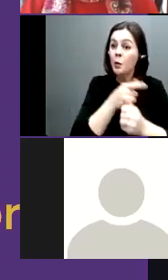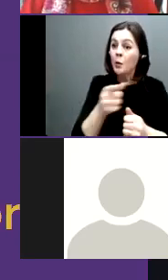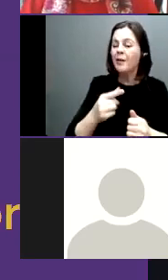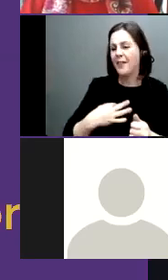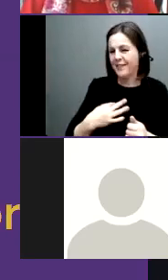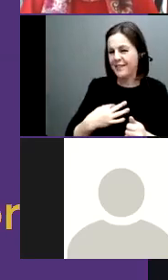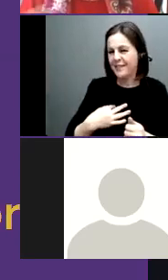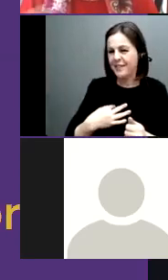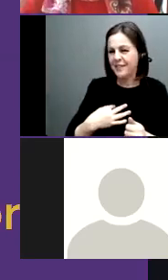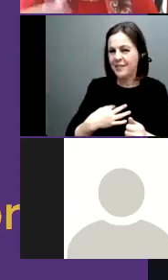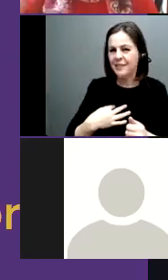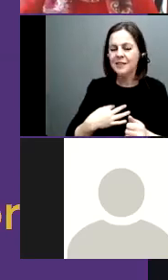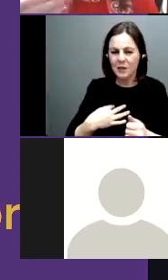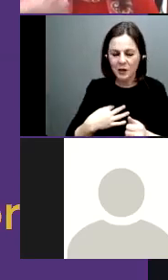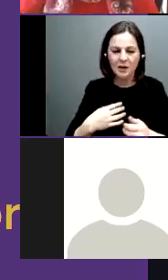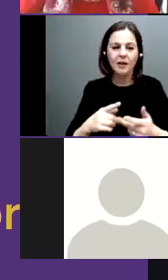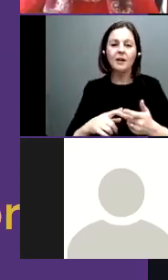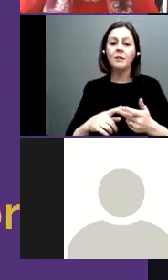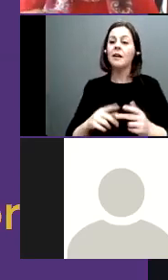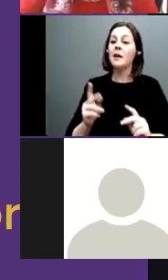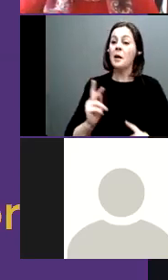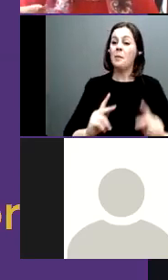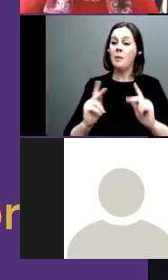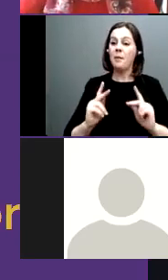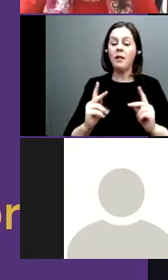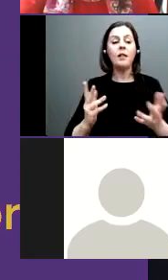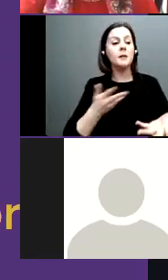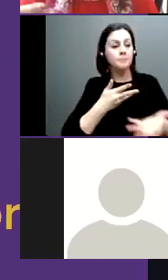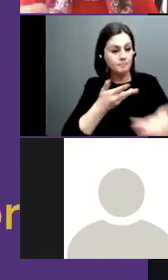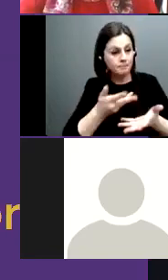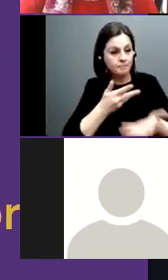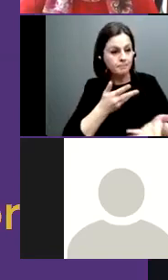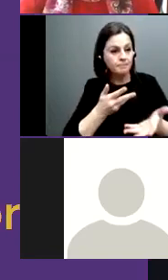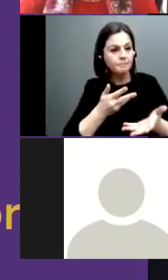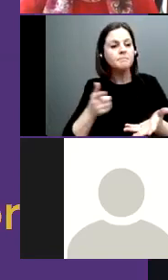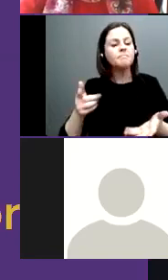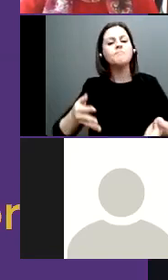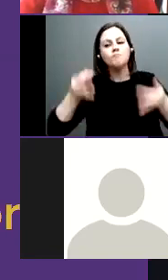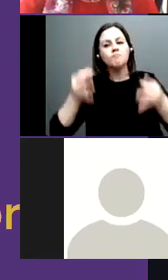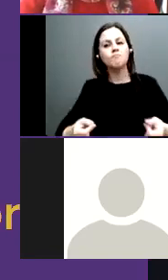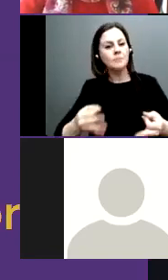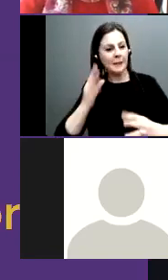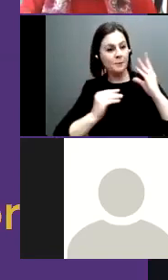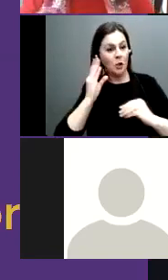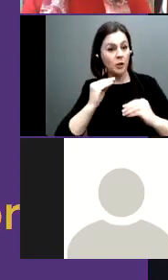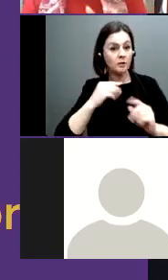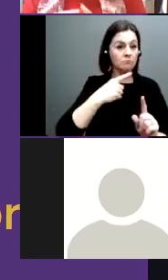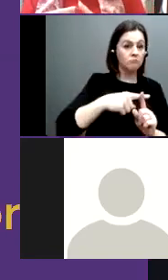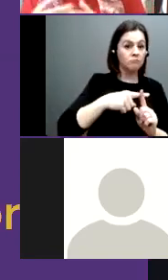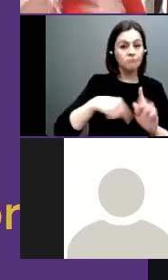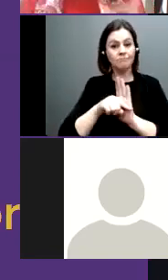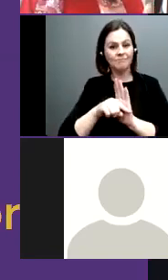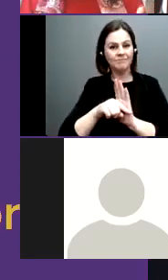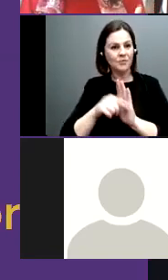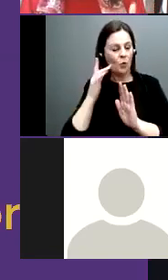about the center based on the response that they may have received on the crisis line.